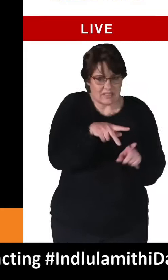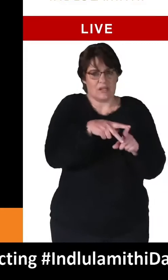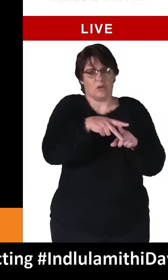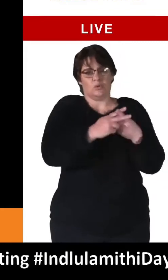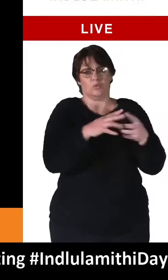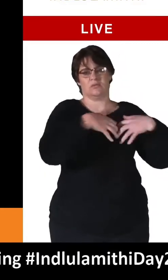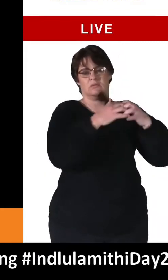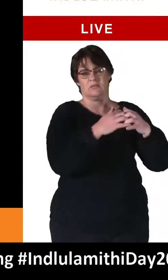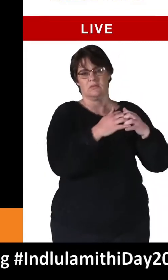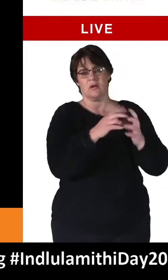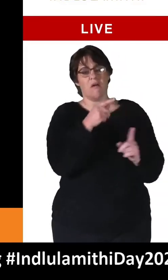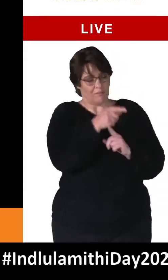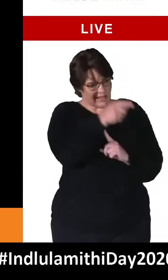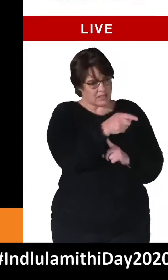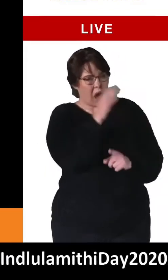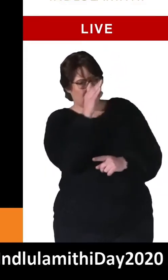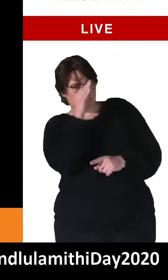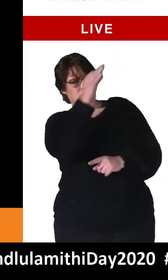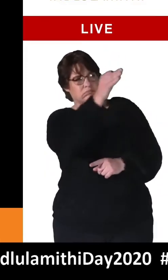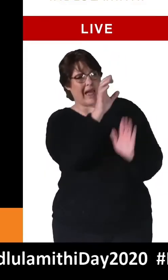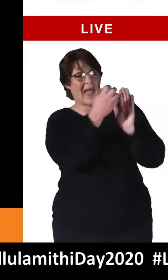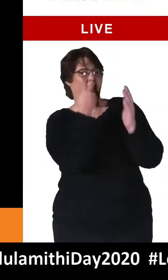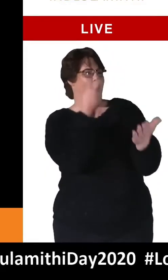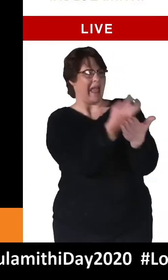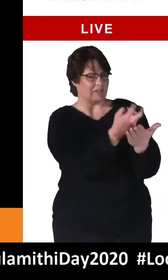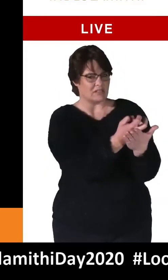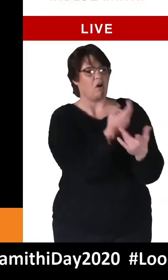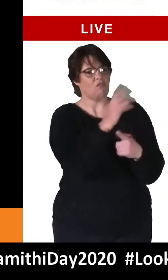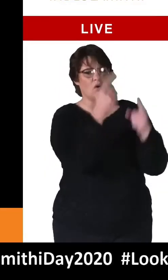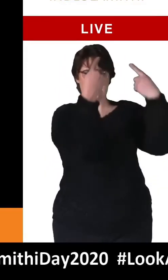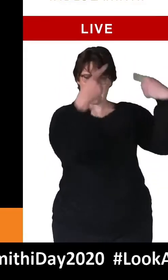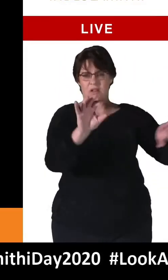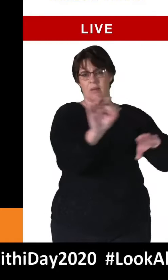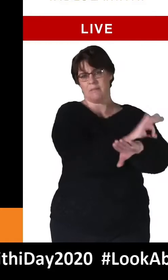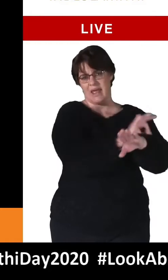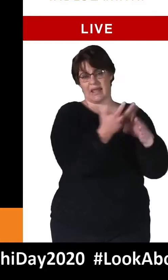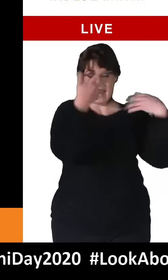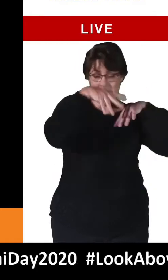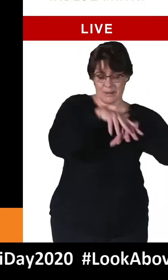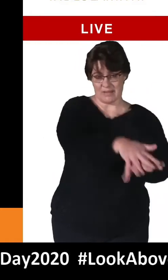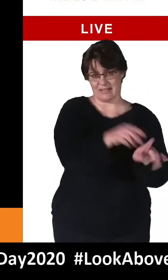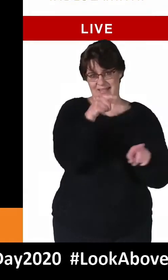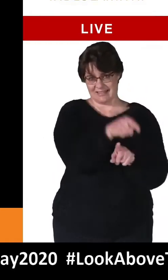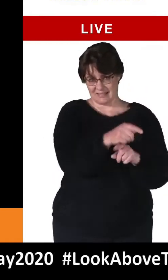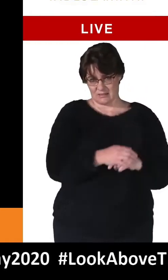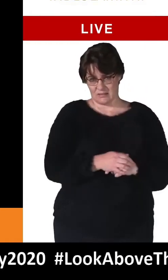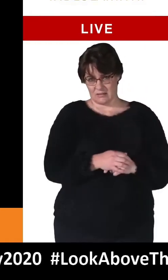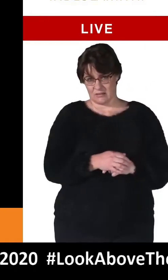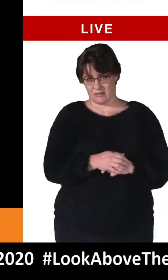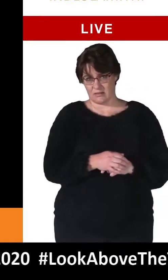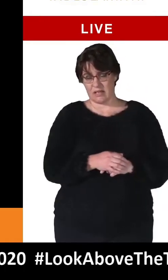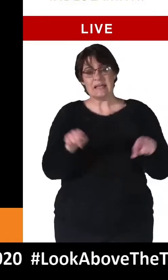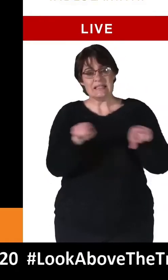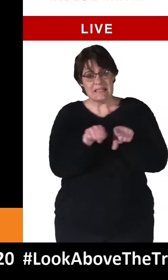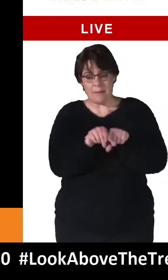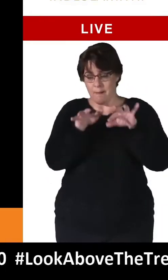as the eye of the needle and forward-looking evidence for successful planning and implementation. We need to get